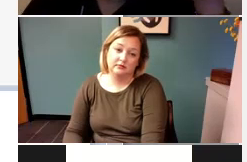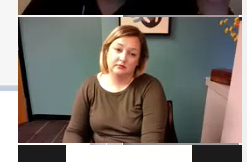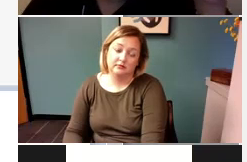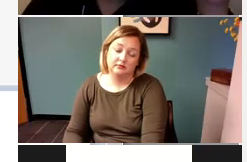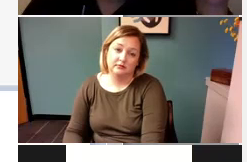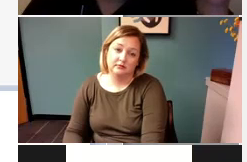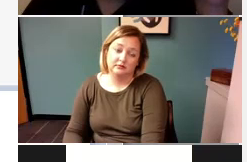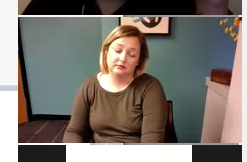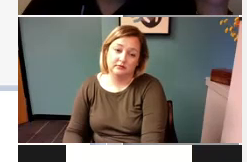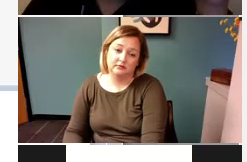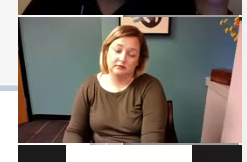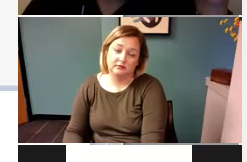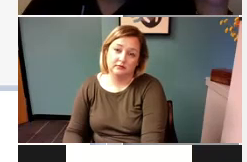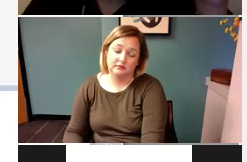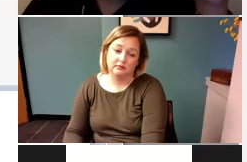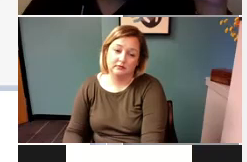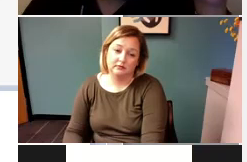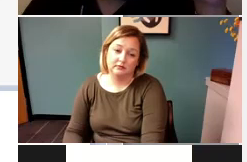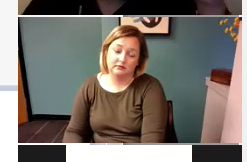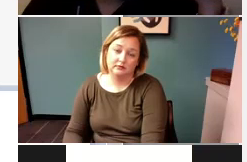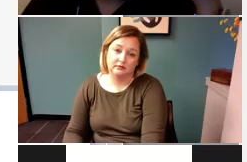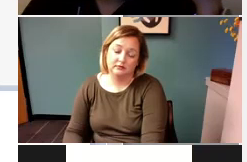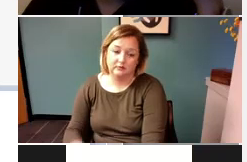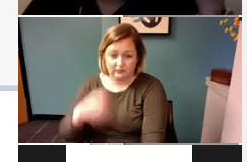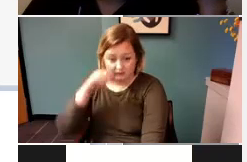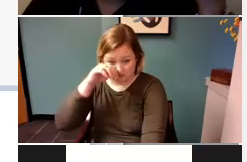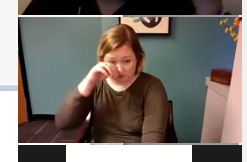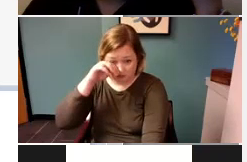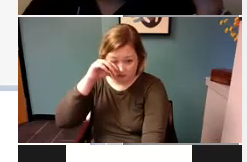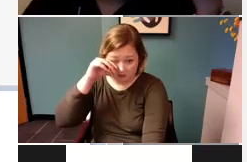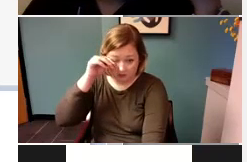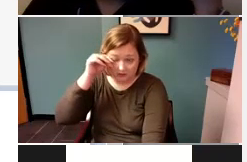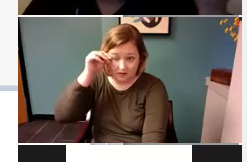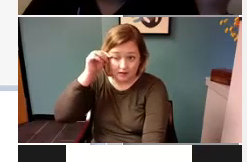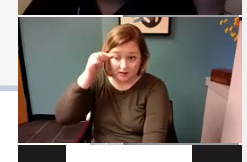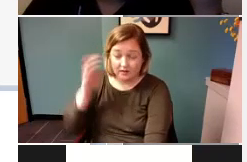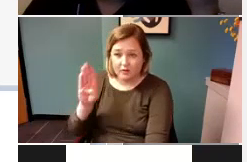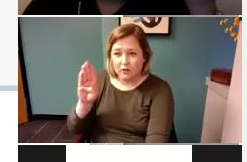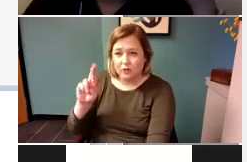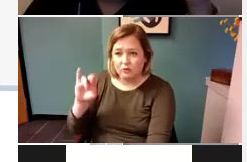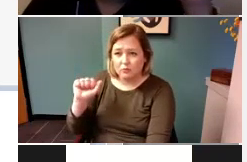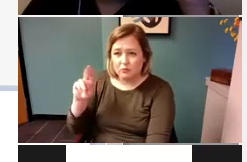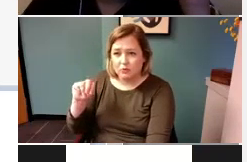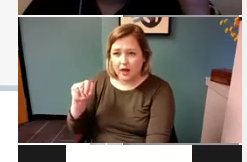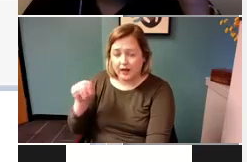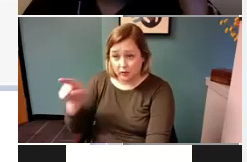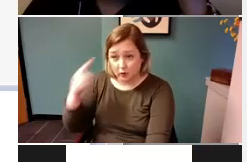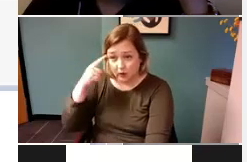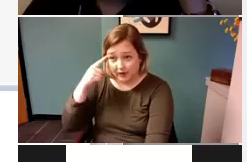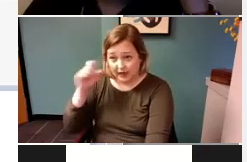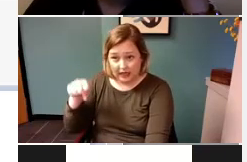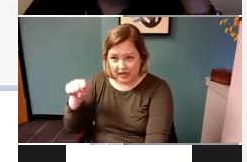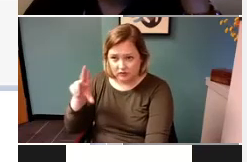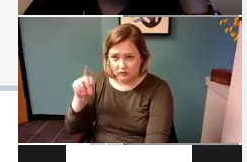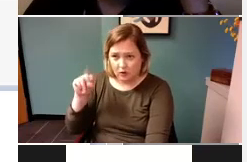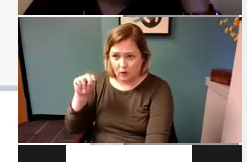So Brian is are you uh, do you think it is a not a it's not a planar graph, or is it not a complete